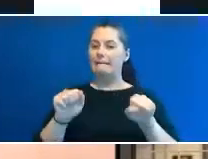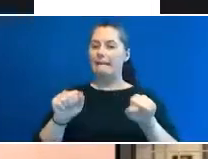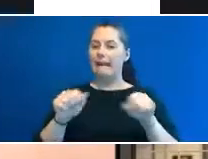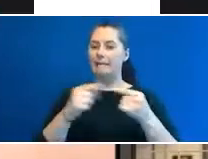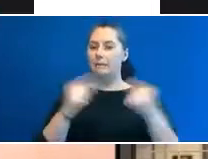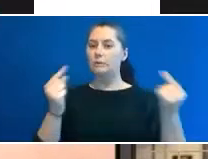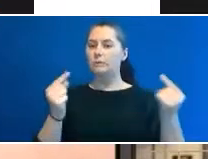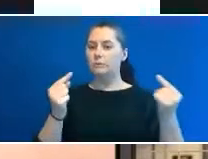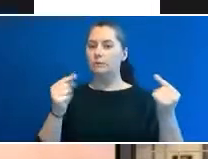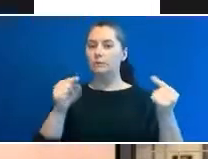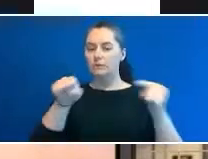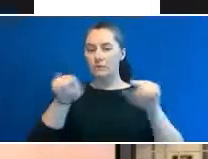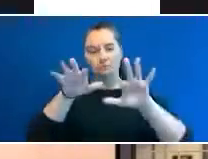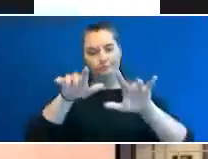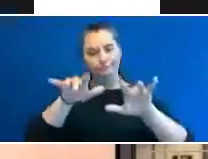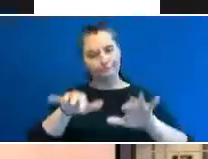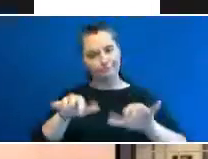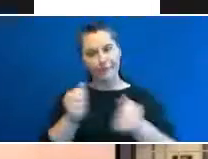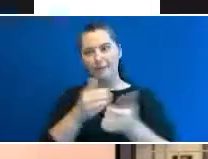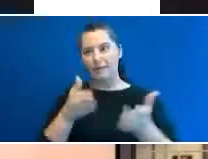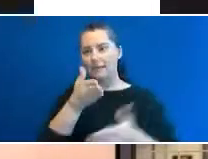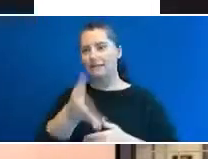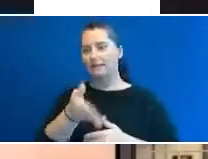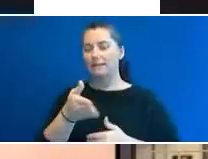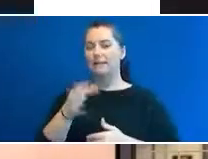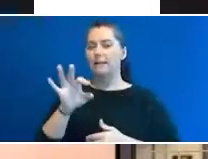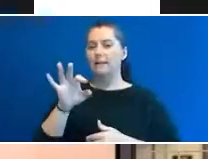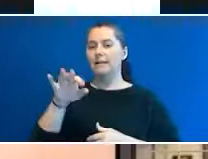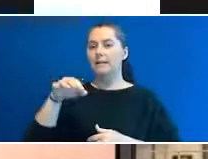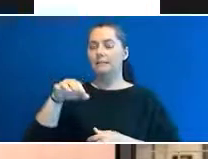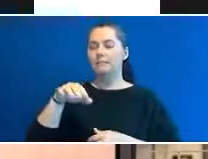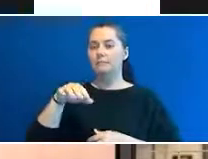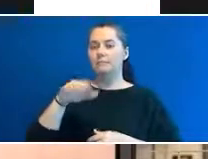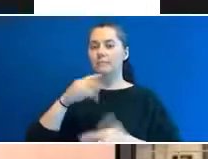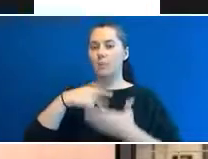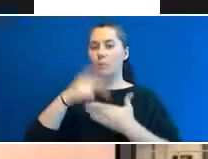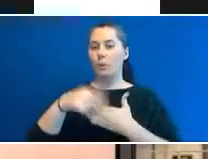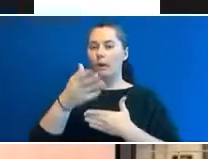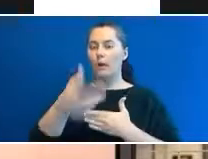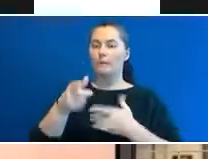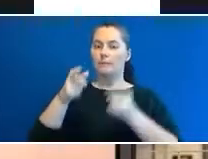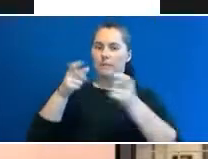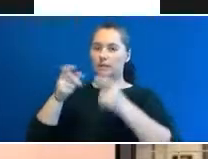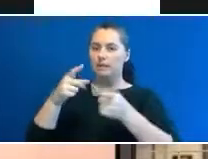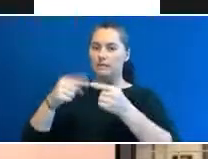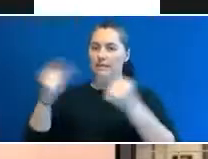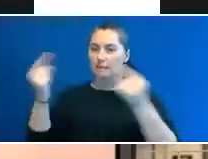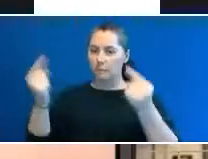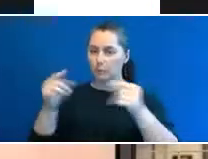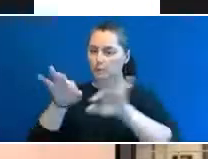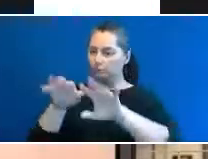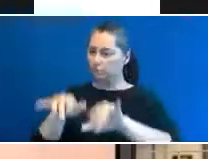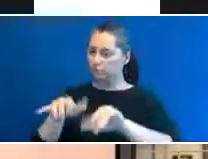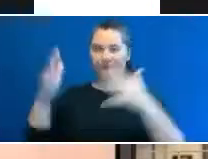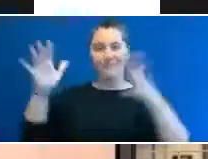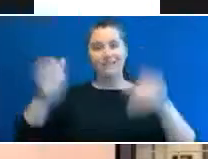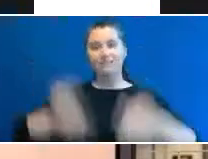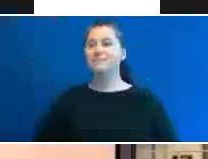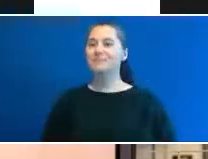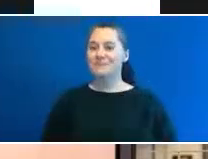platform. Come over here, manage a dispute, and we're good to go.